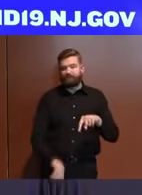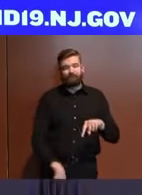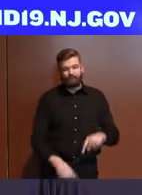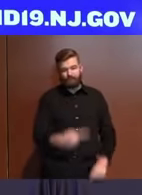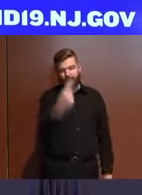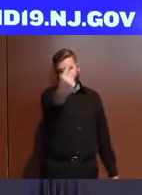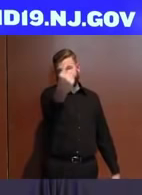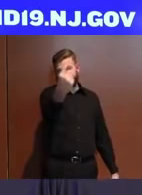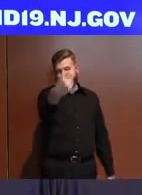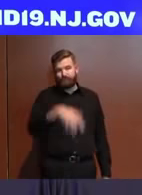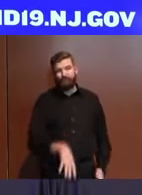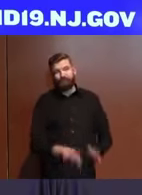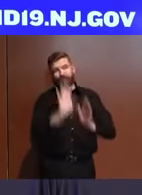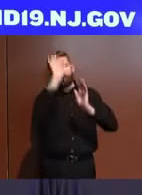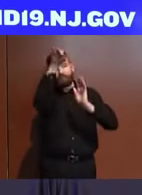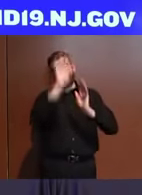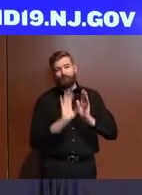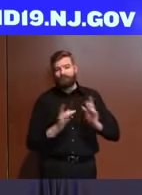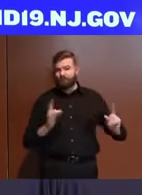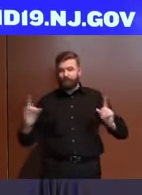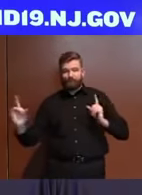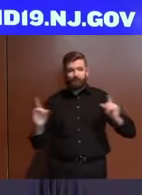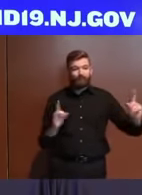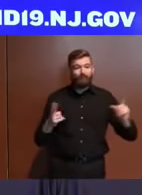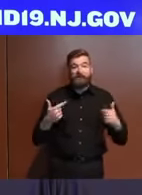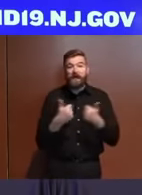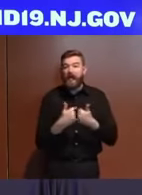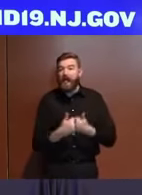crucial distance between you and others.